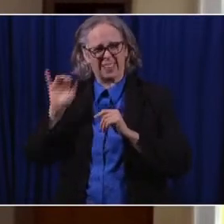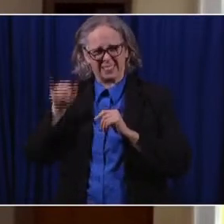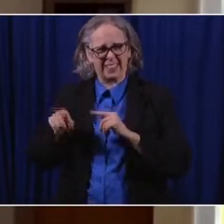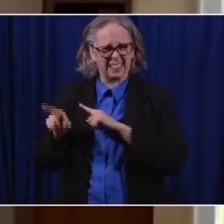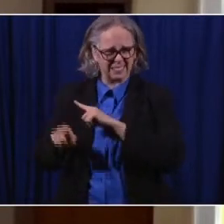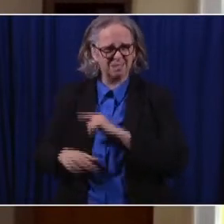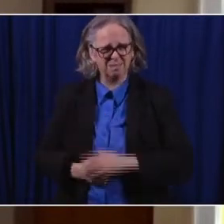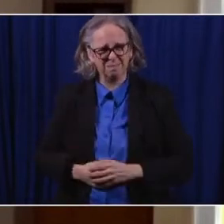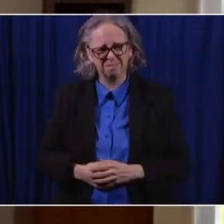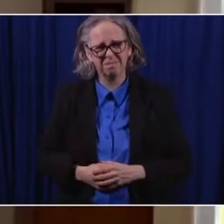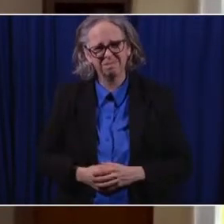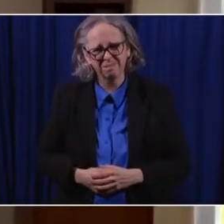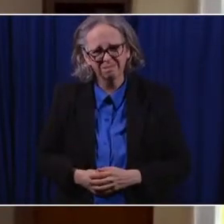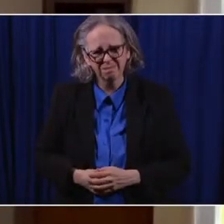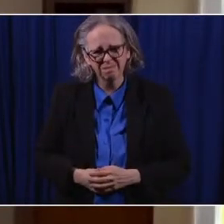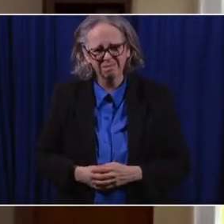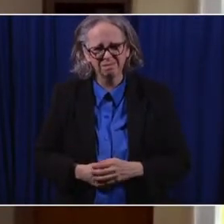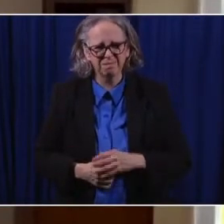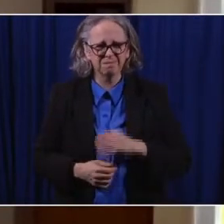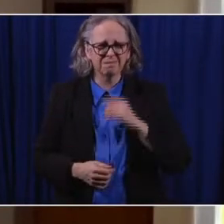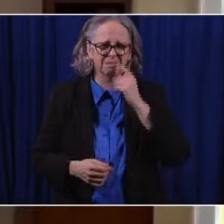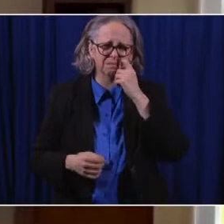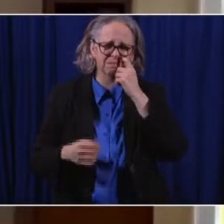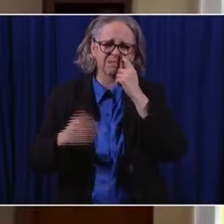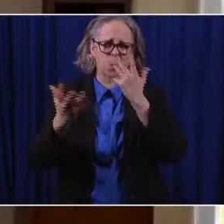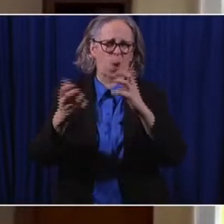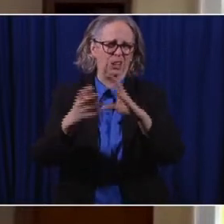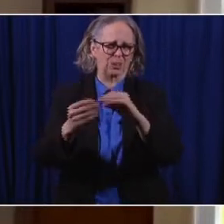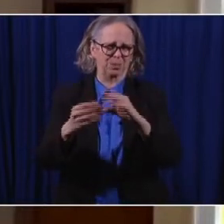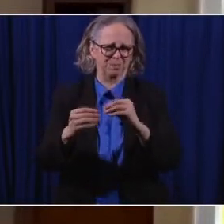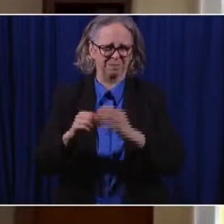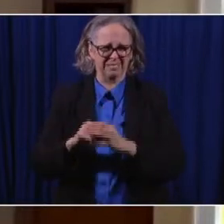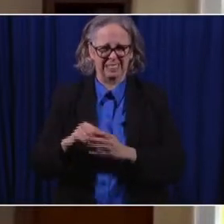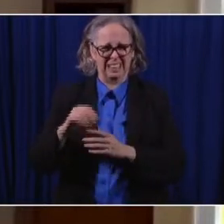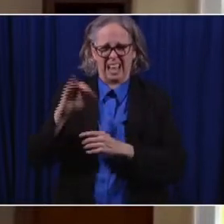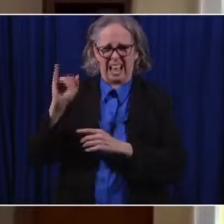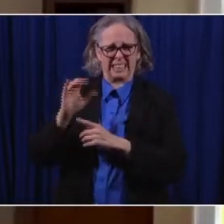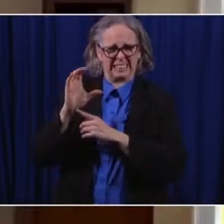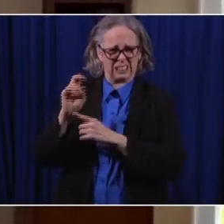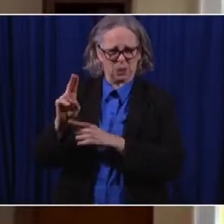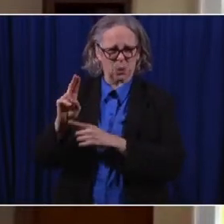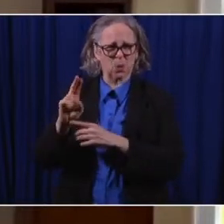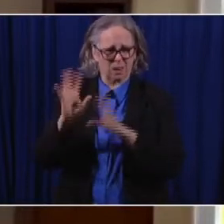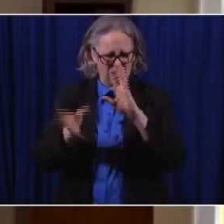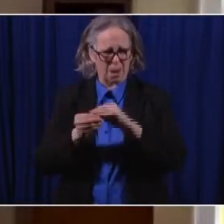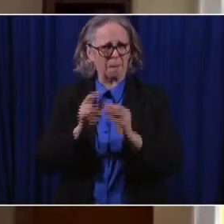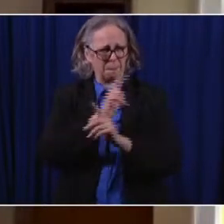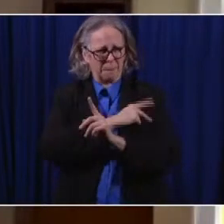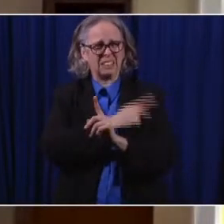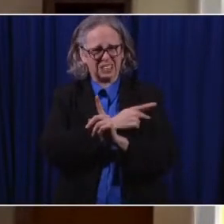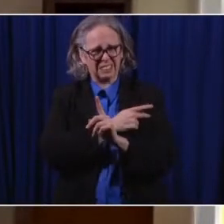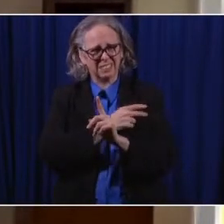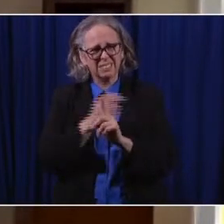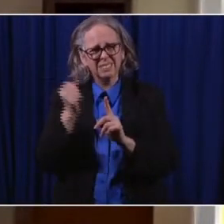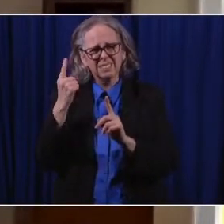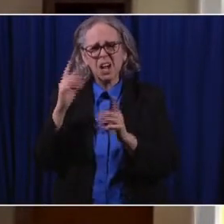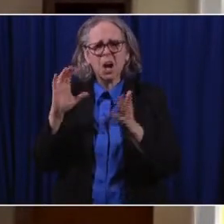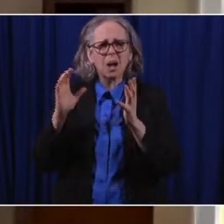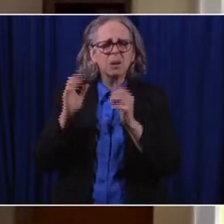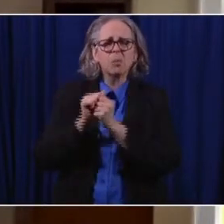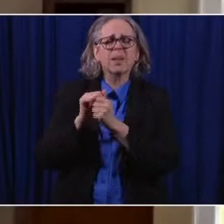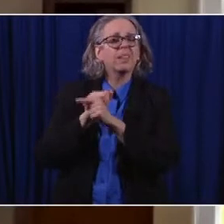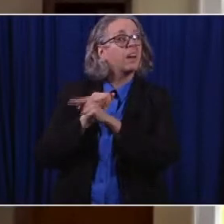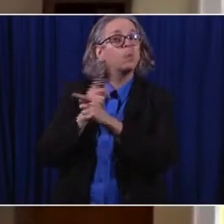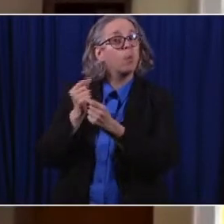more patients just in the ICU than we had total for all COVID patients hospitalized during our